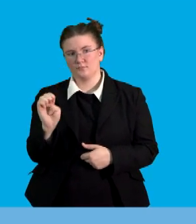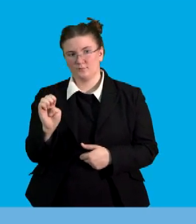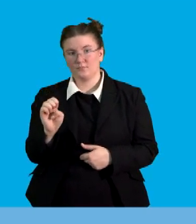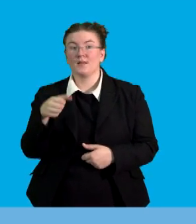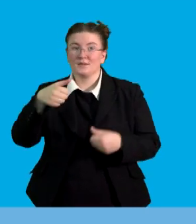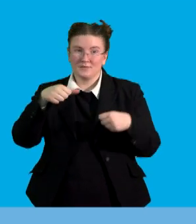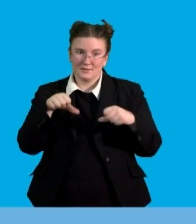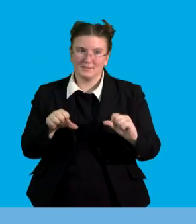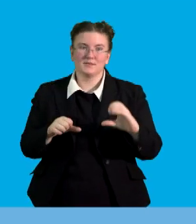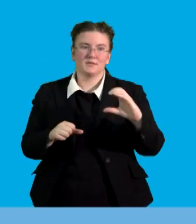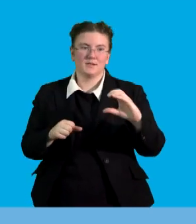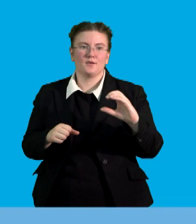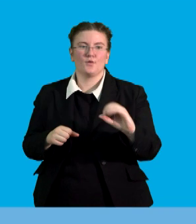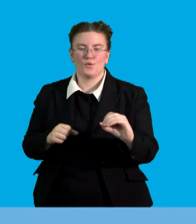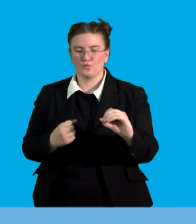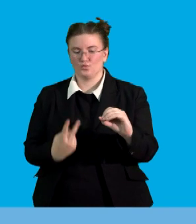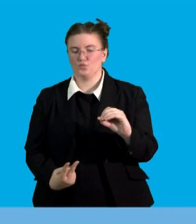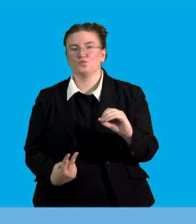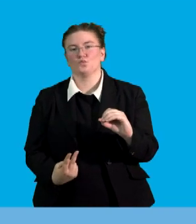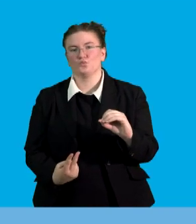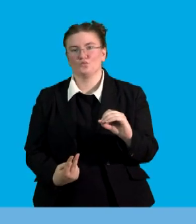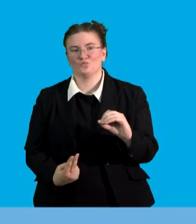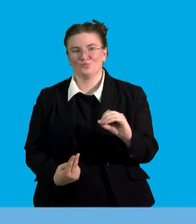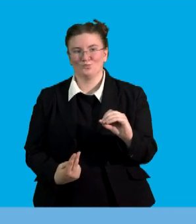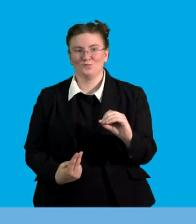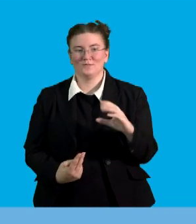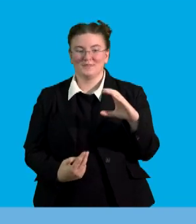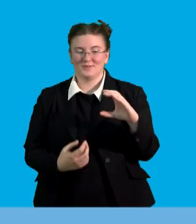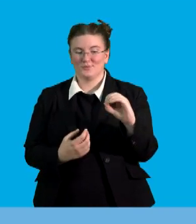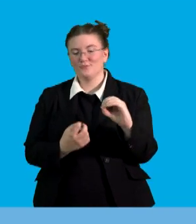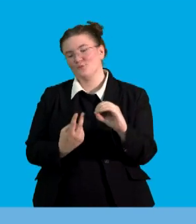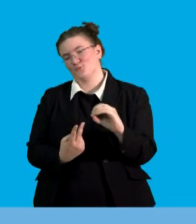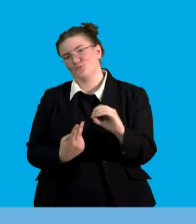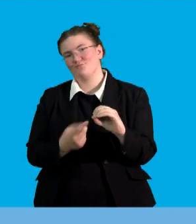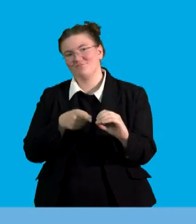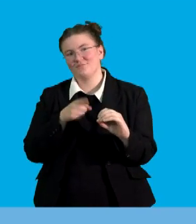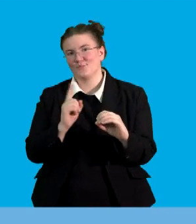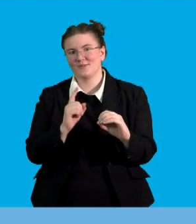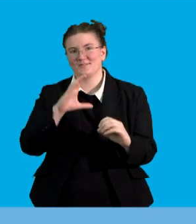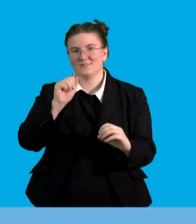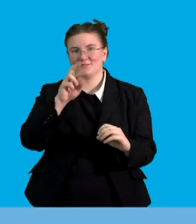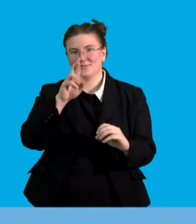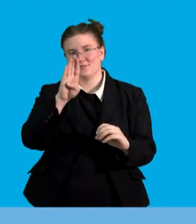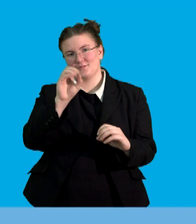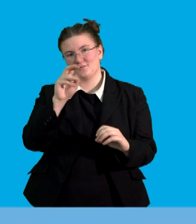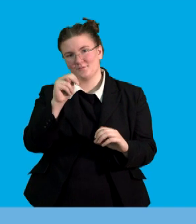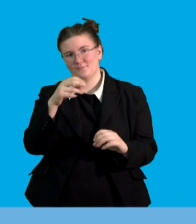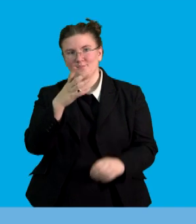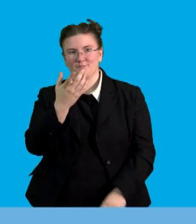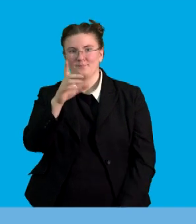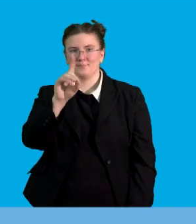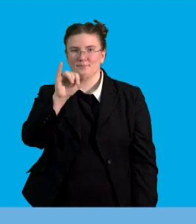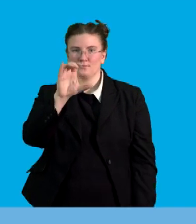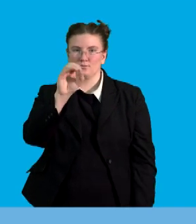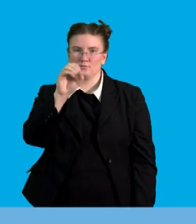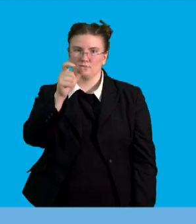is CO2. So those are our two reactants. So CO2 is your carbon dioxide. Then question